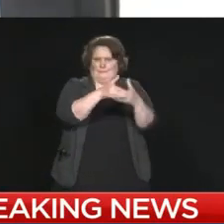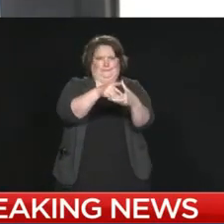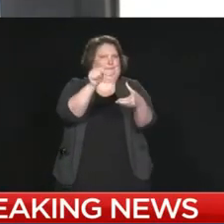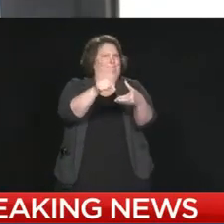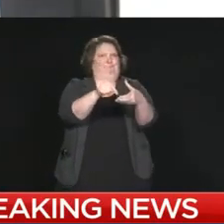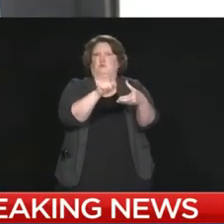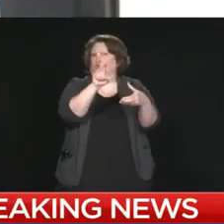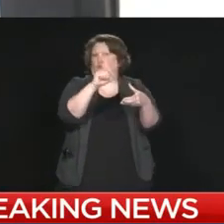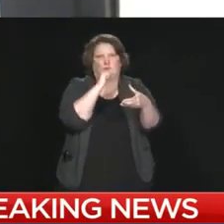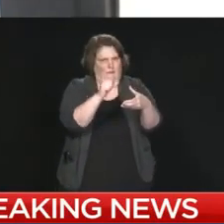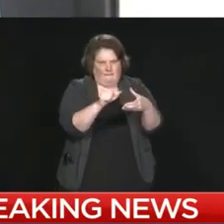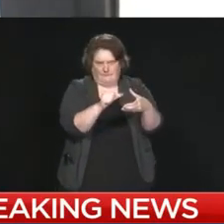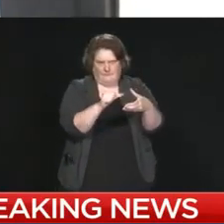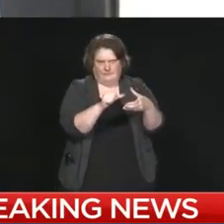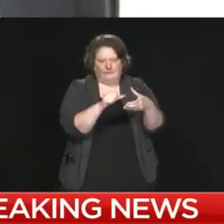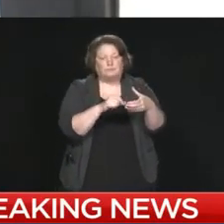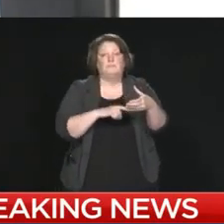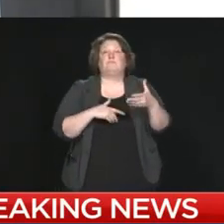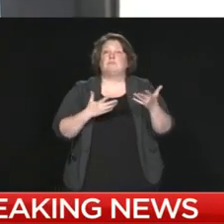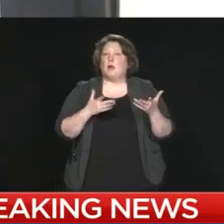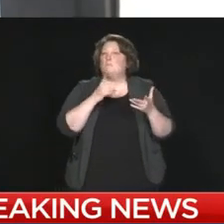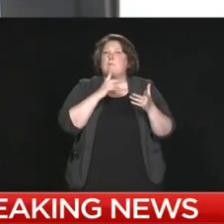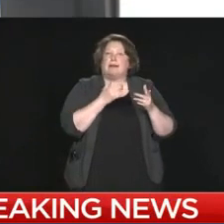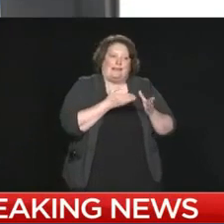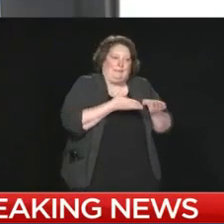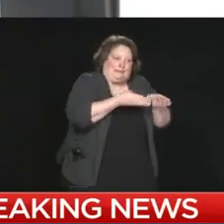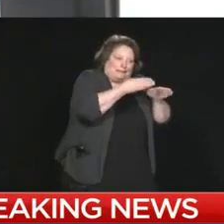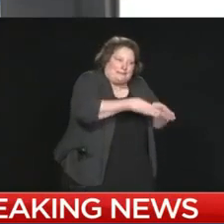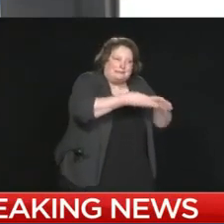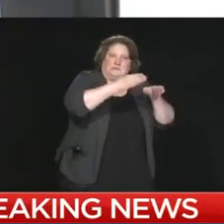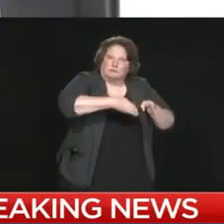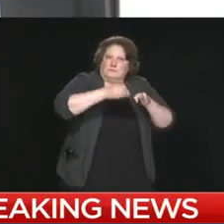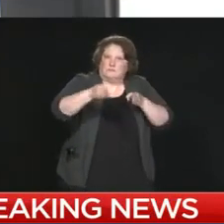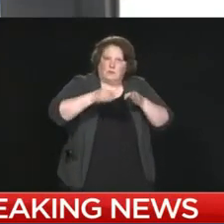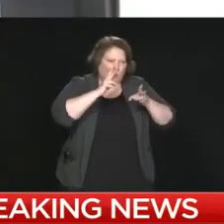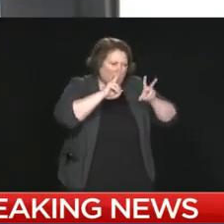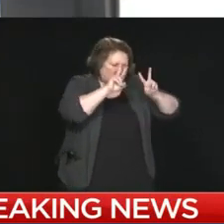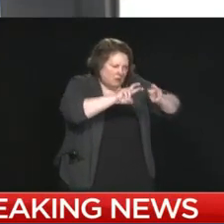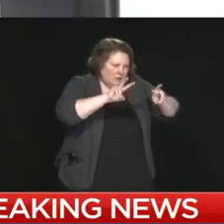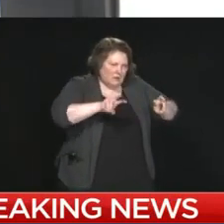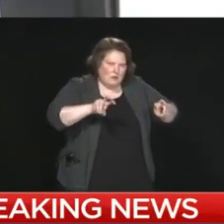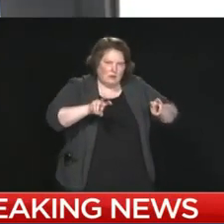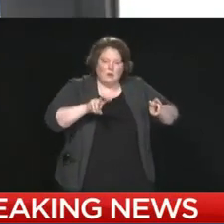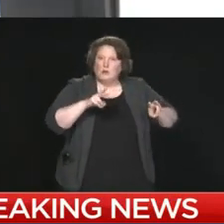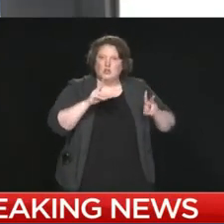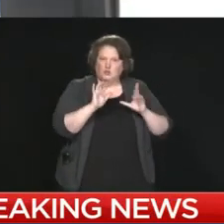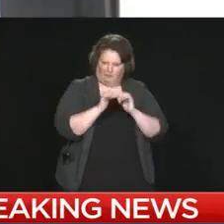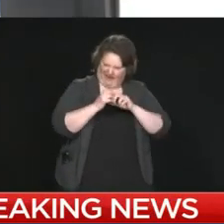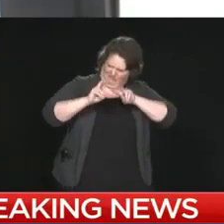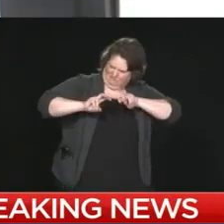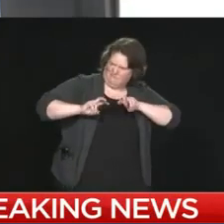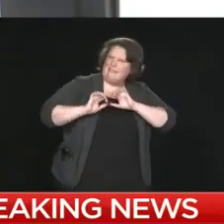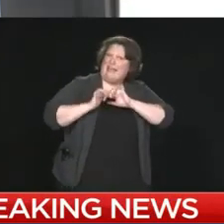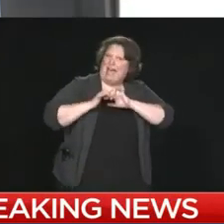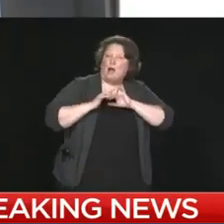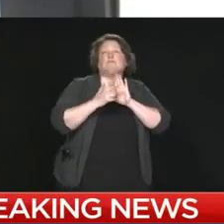at these case by case, but we need to have a rigorous system to make sure that we are helping the right